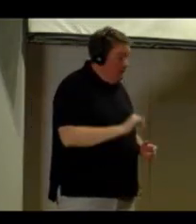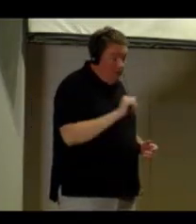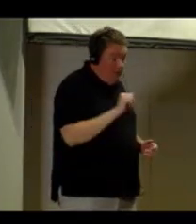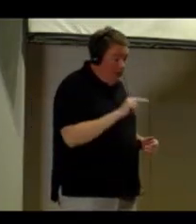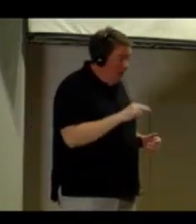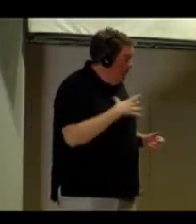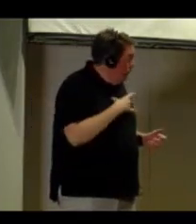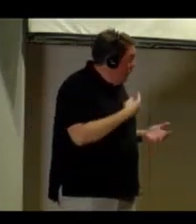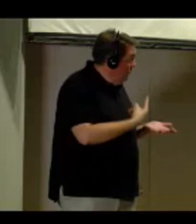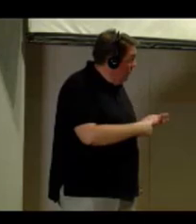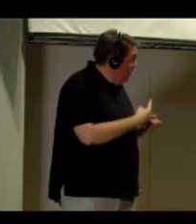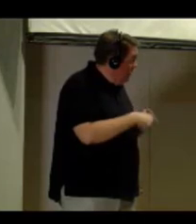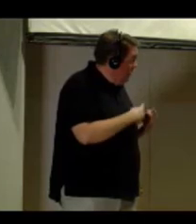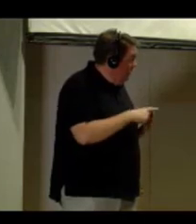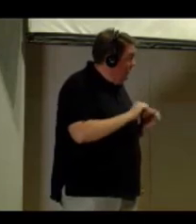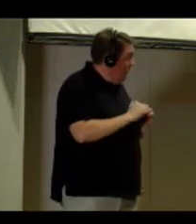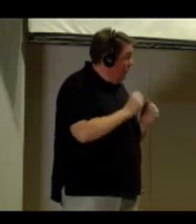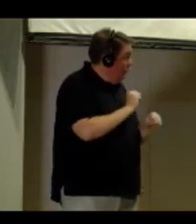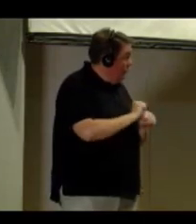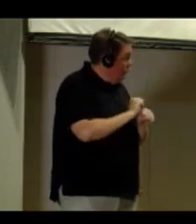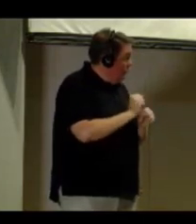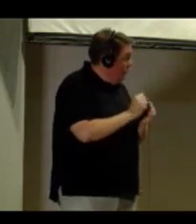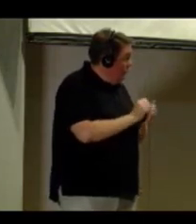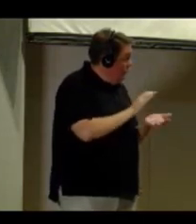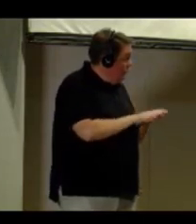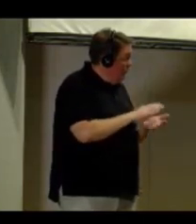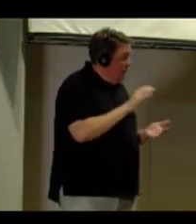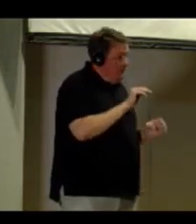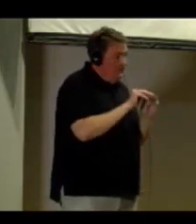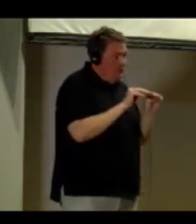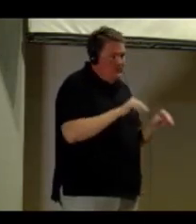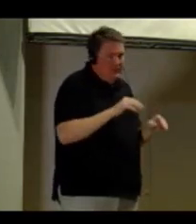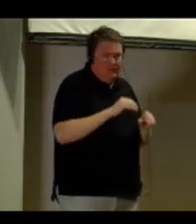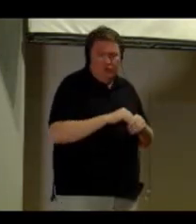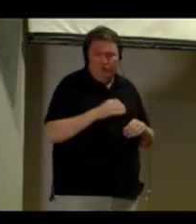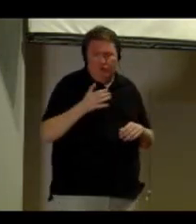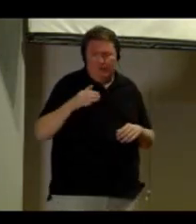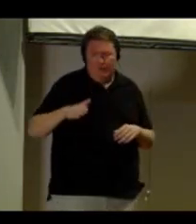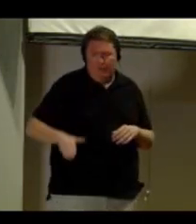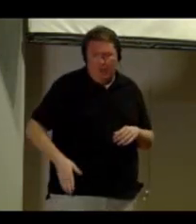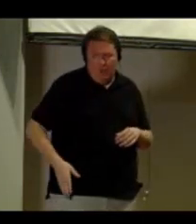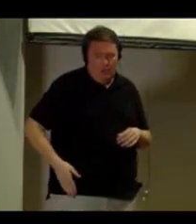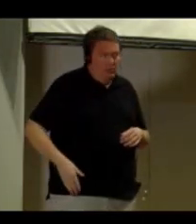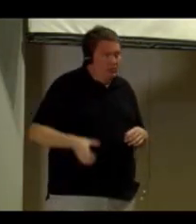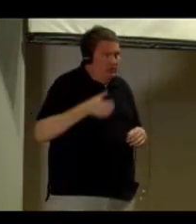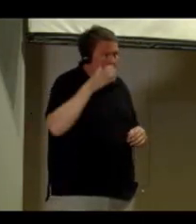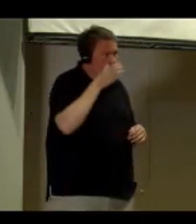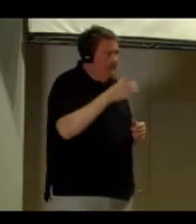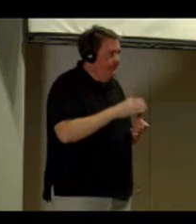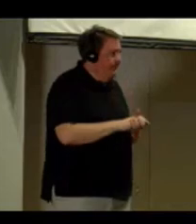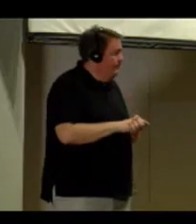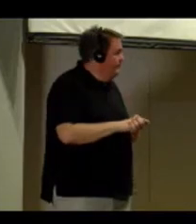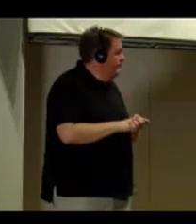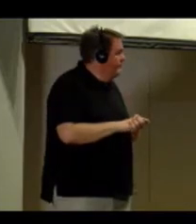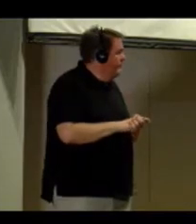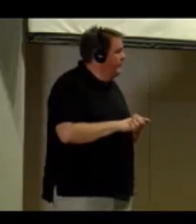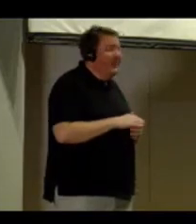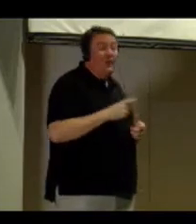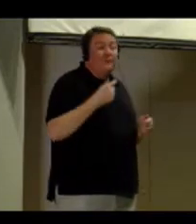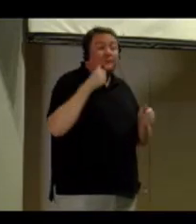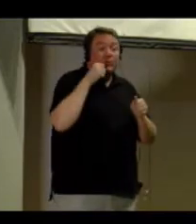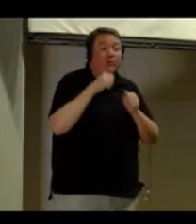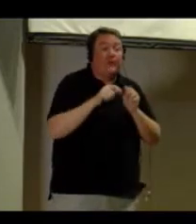about how that's working in the schools, the museum in your pocket? Sure. So what we're trying to do at the moment is, remember I showed you a picture there where